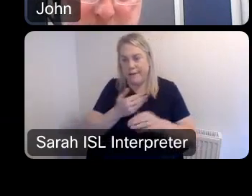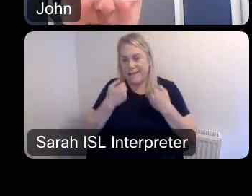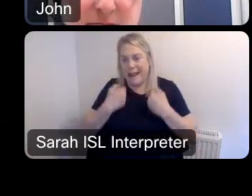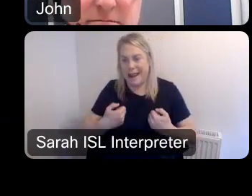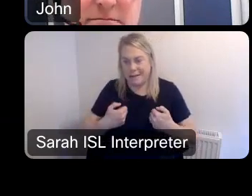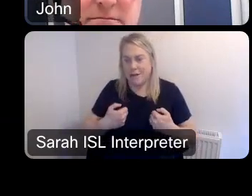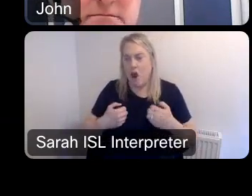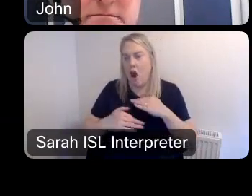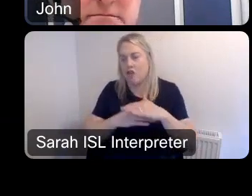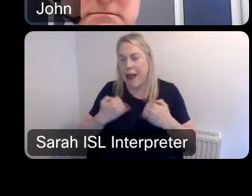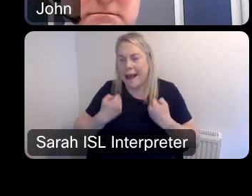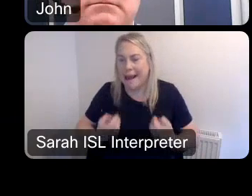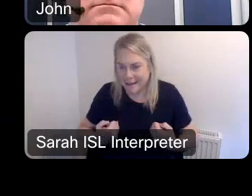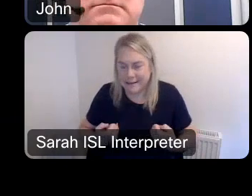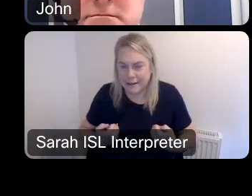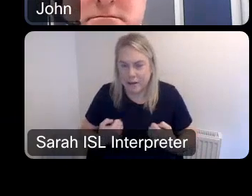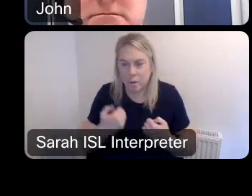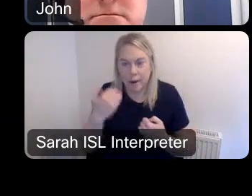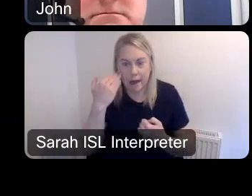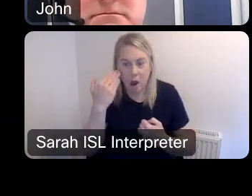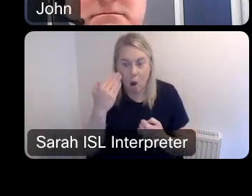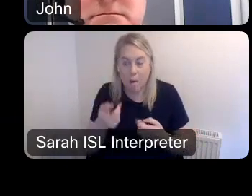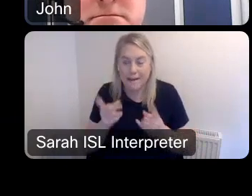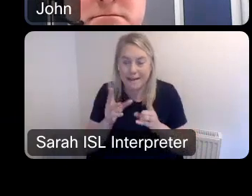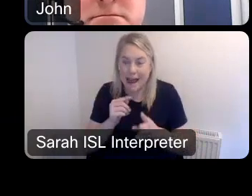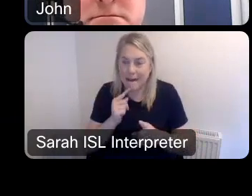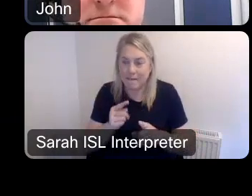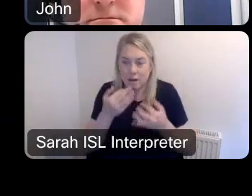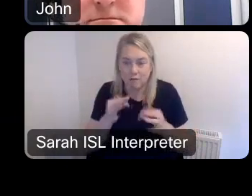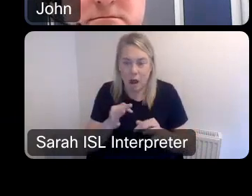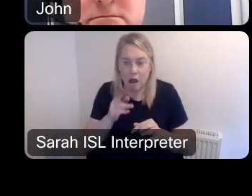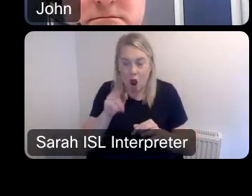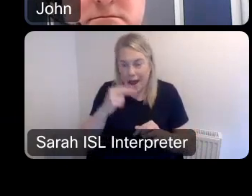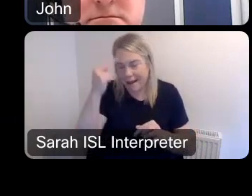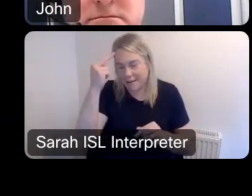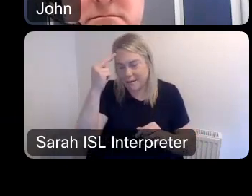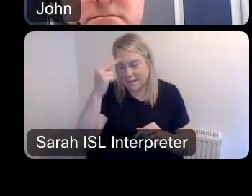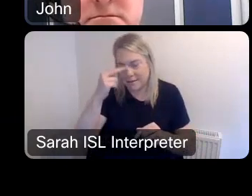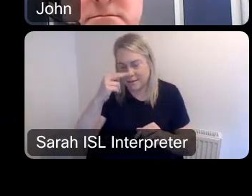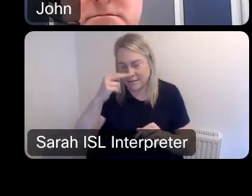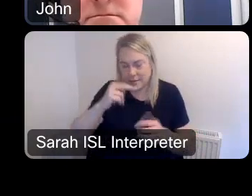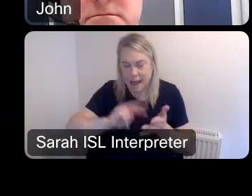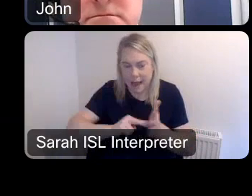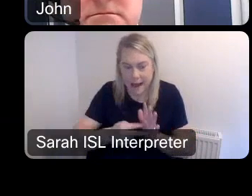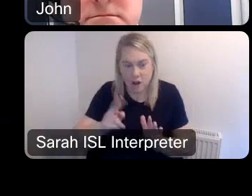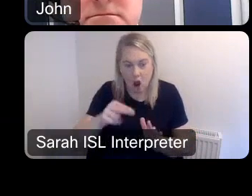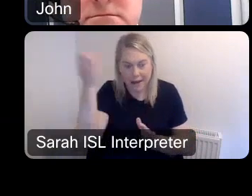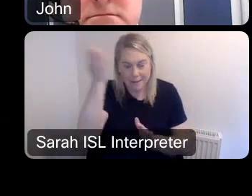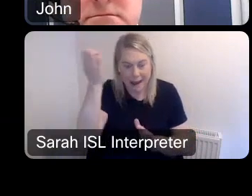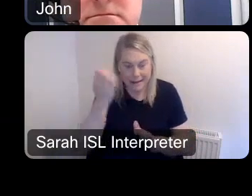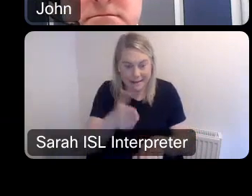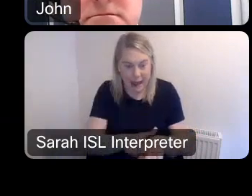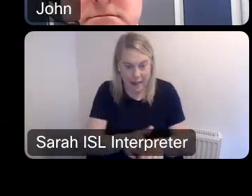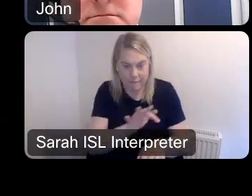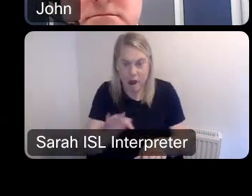So again, we know the circumstances that there was an unintended and unanticipated death, but there was a medication